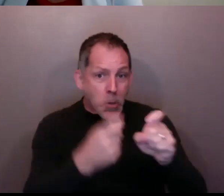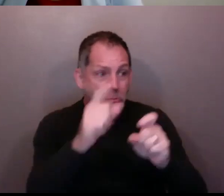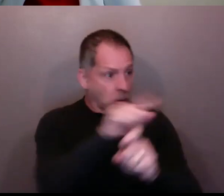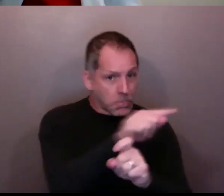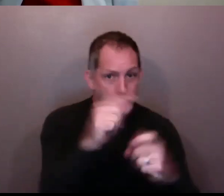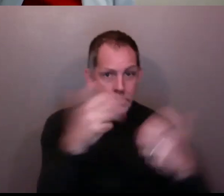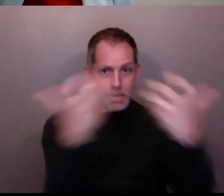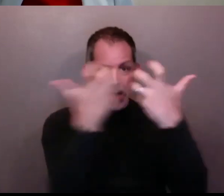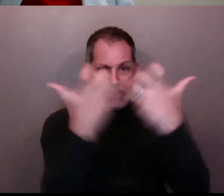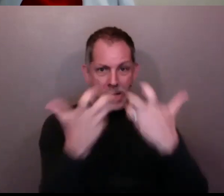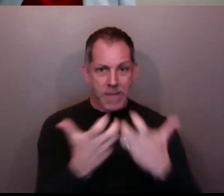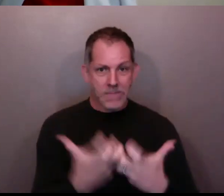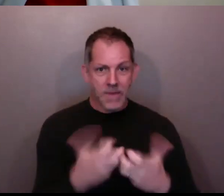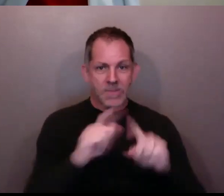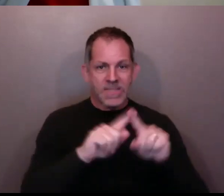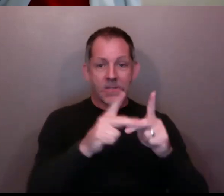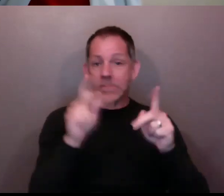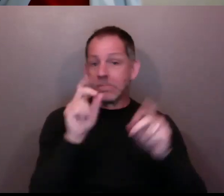very much.